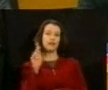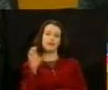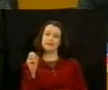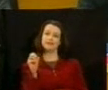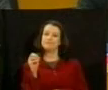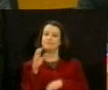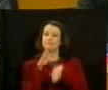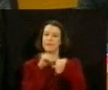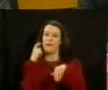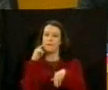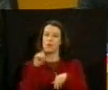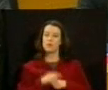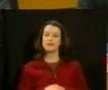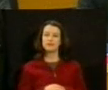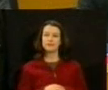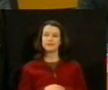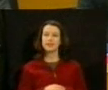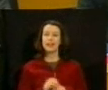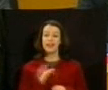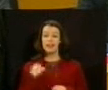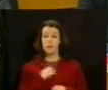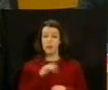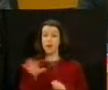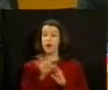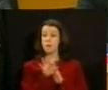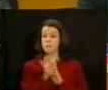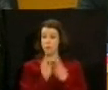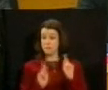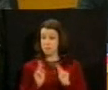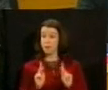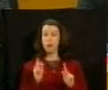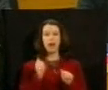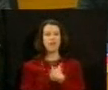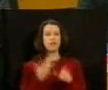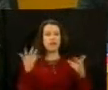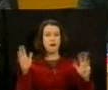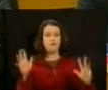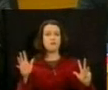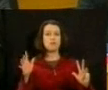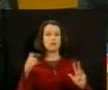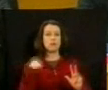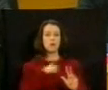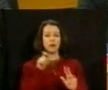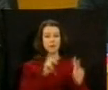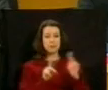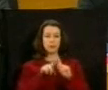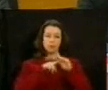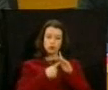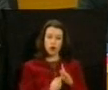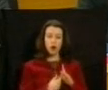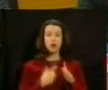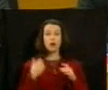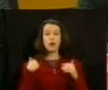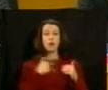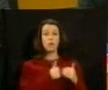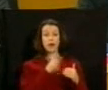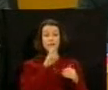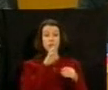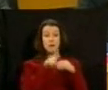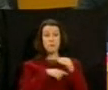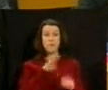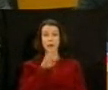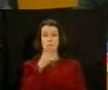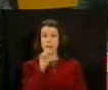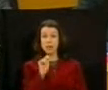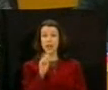to do it. If we appoint these people, it's over. We need to get these people in here. We've got an upcoming budget coming, and it's going to be tight for